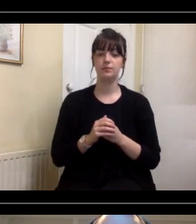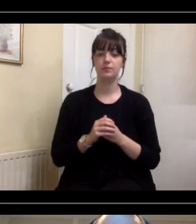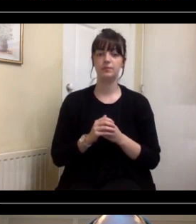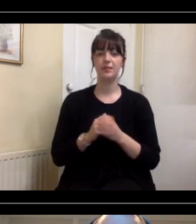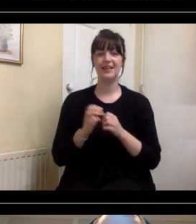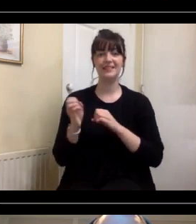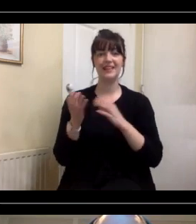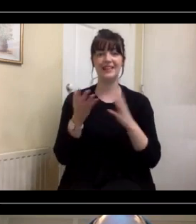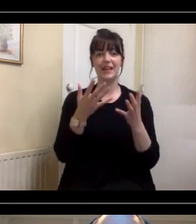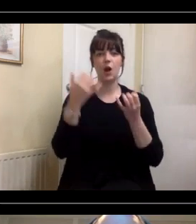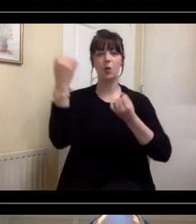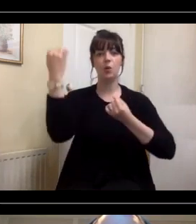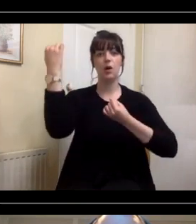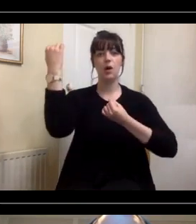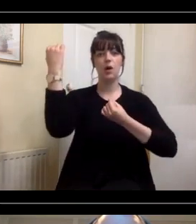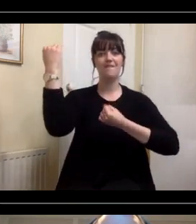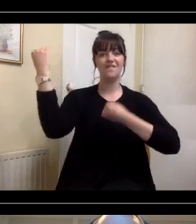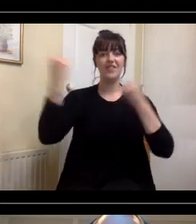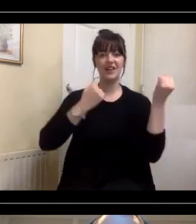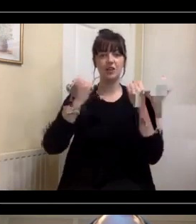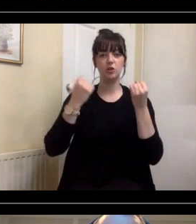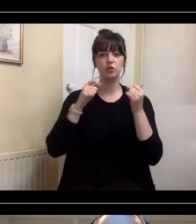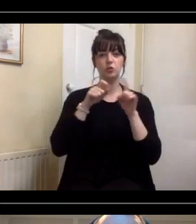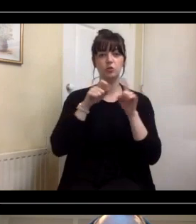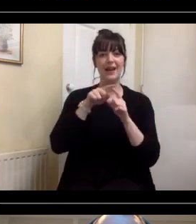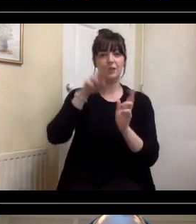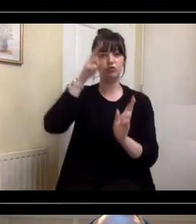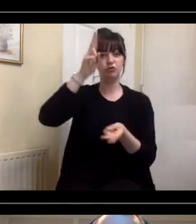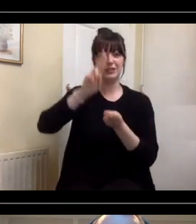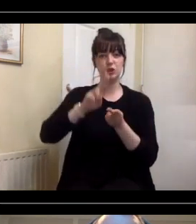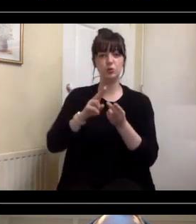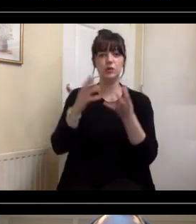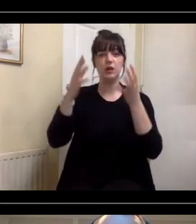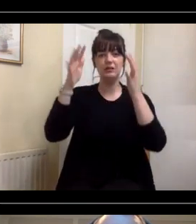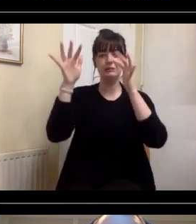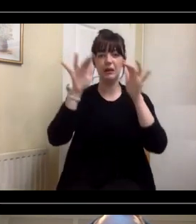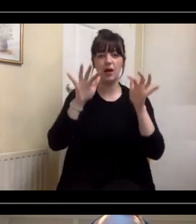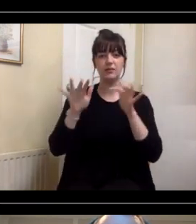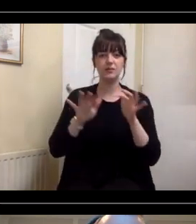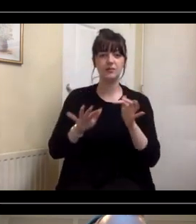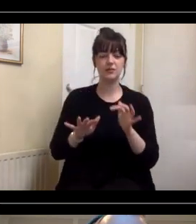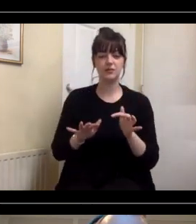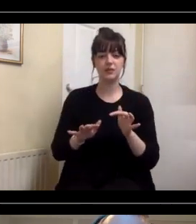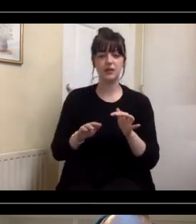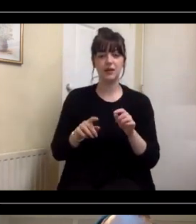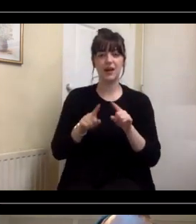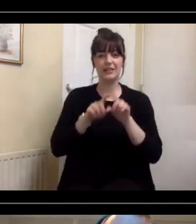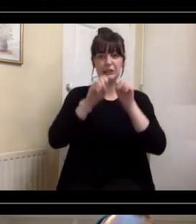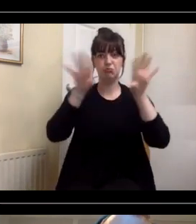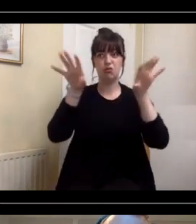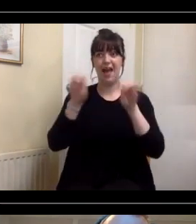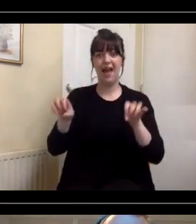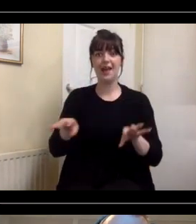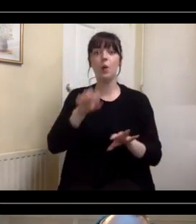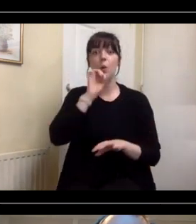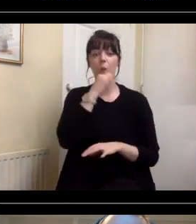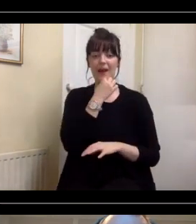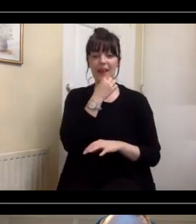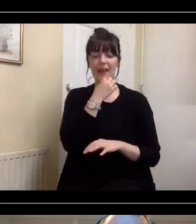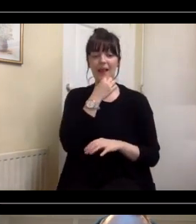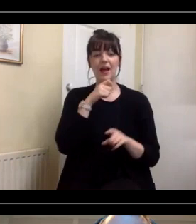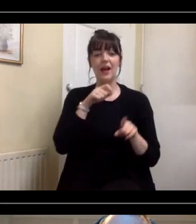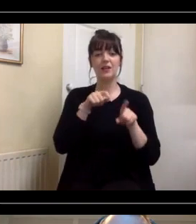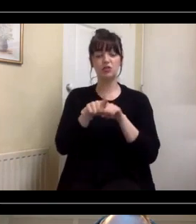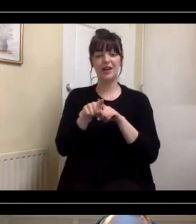minimise the dust that could be an impact, and generally just phasing the construction